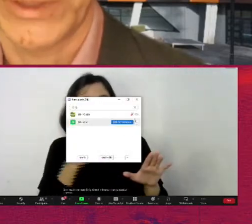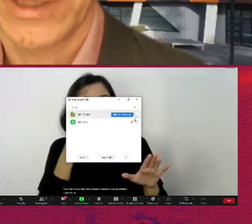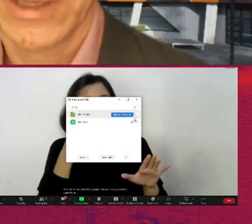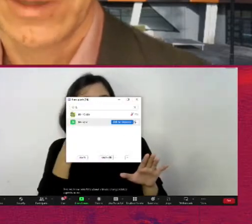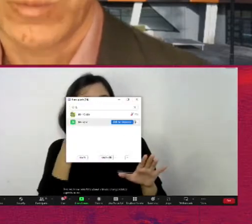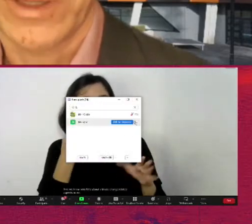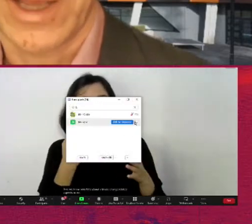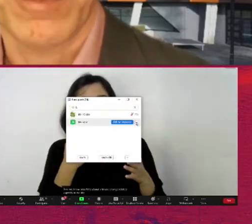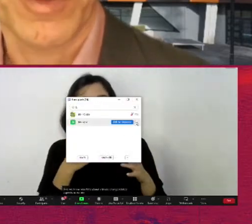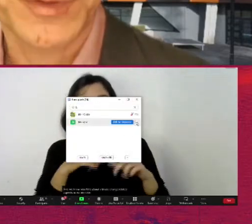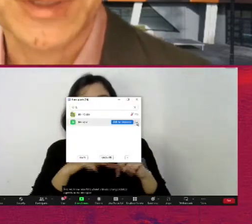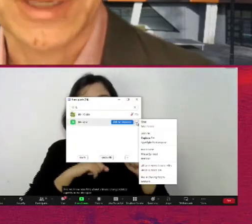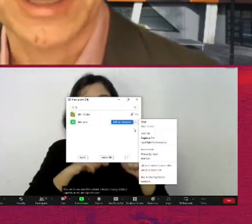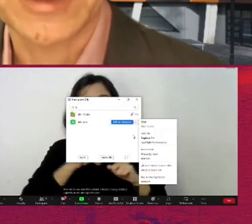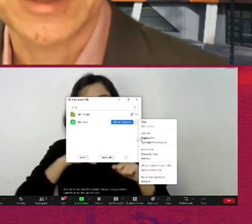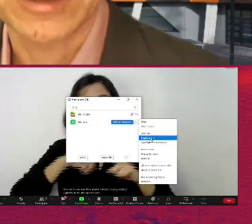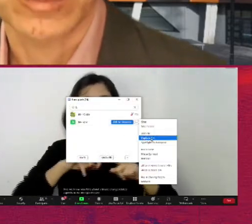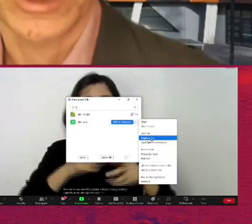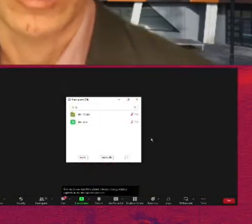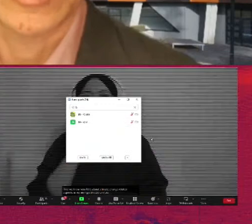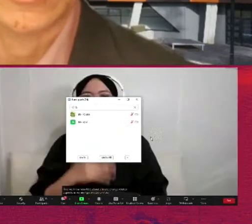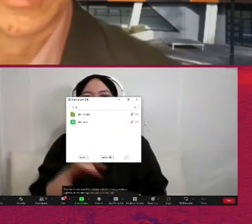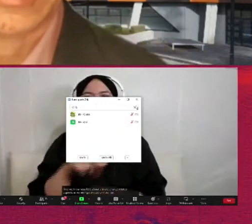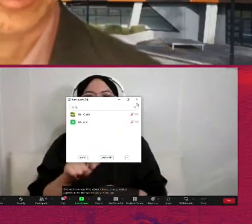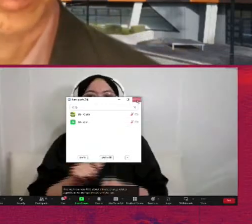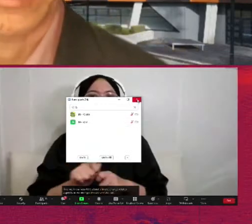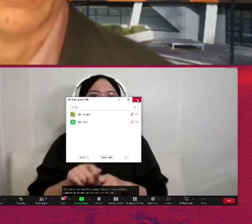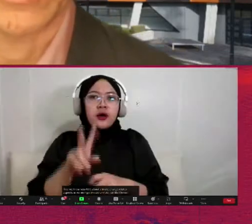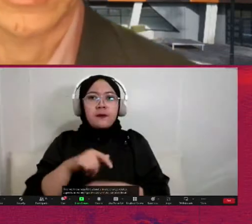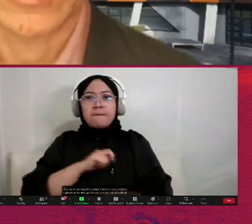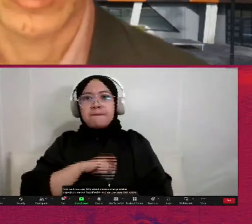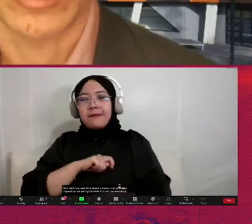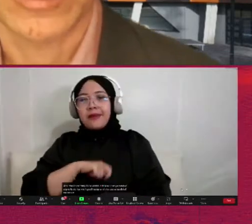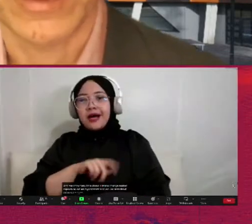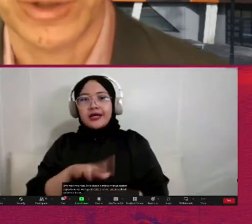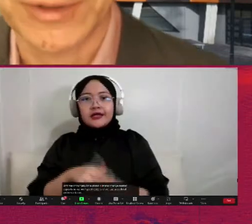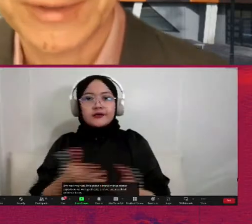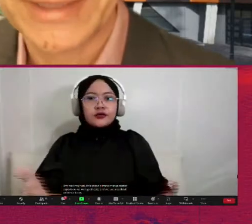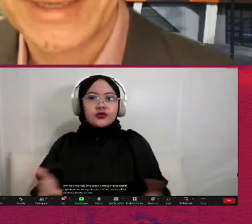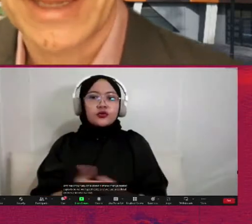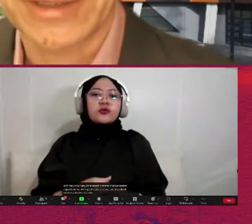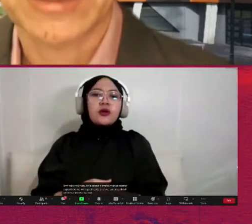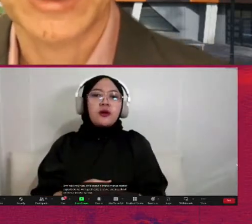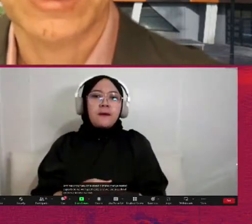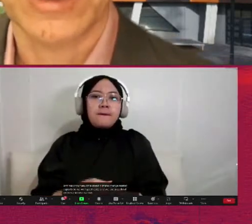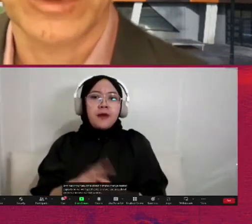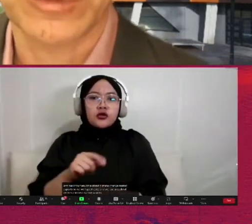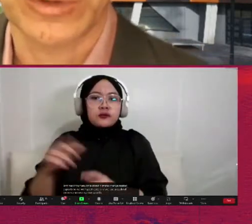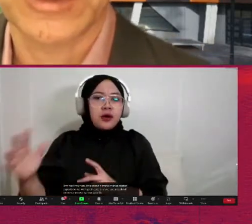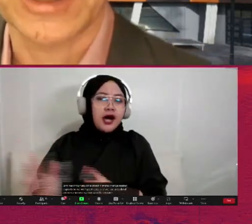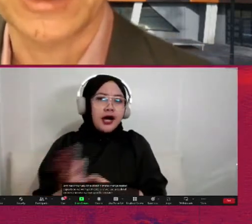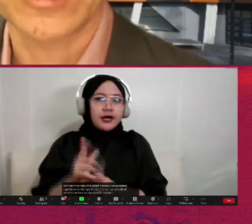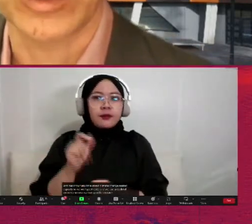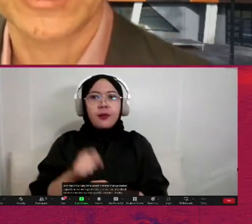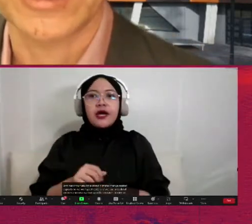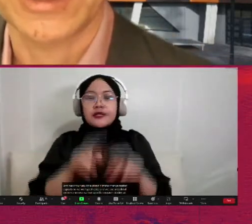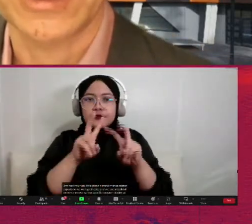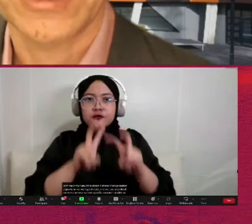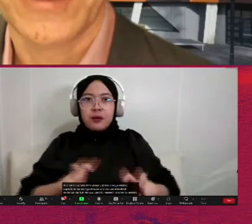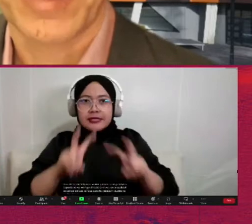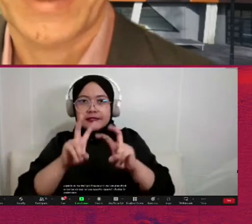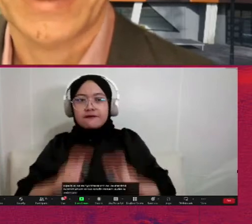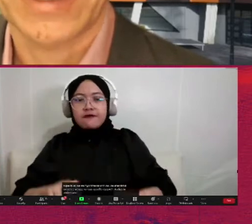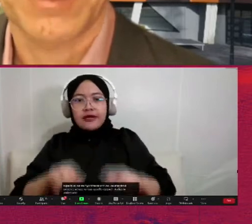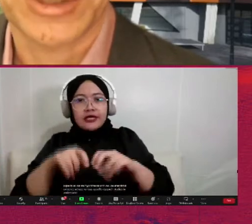So we hypothesize and we use anecdotal evidence, we use various specific research studies to